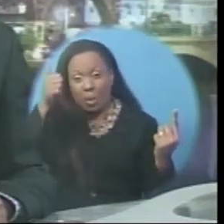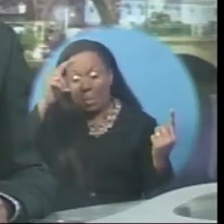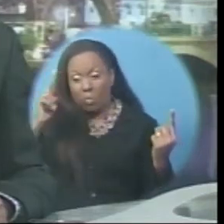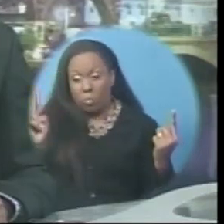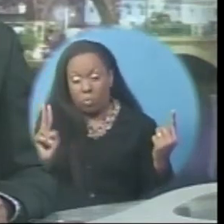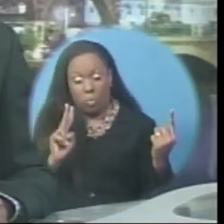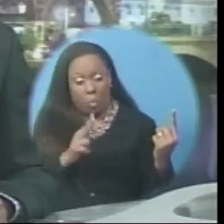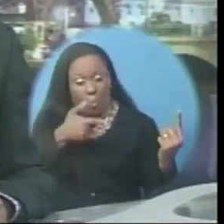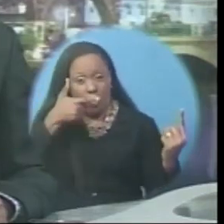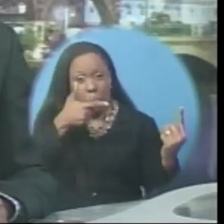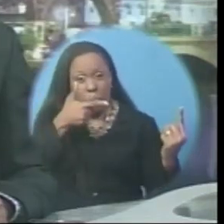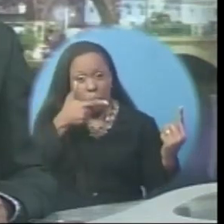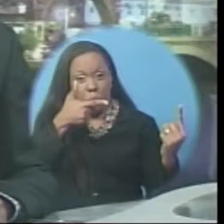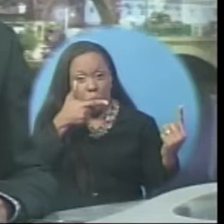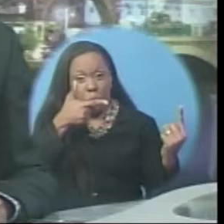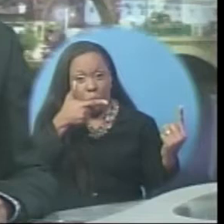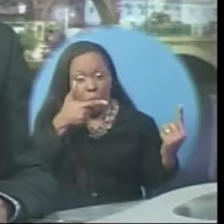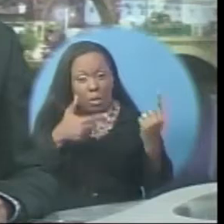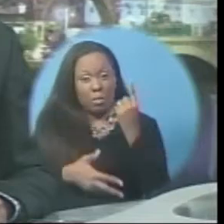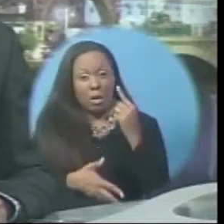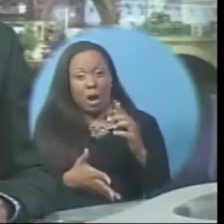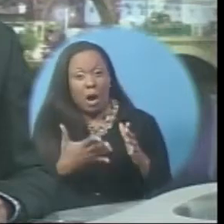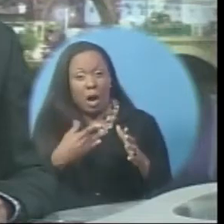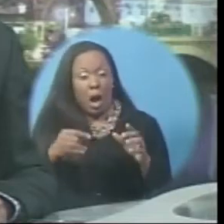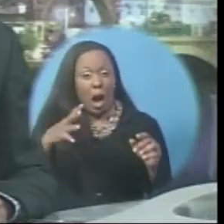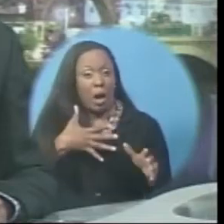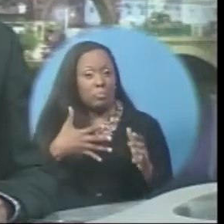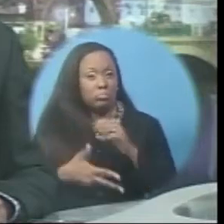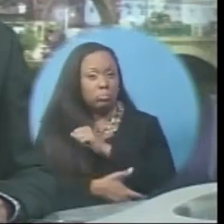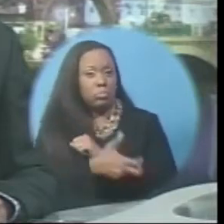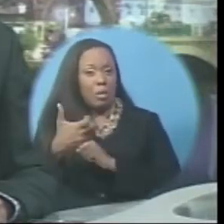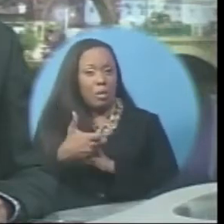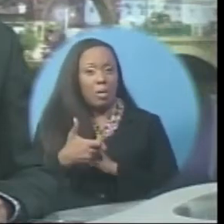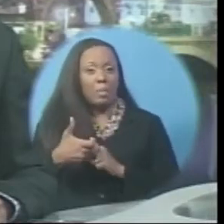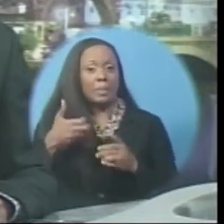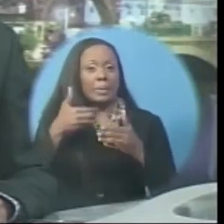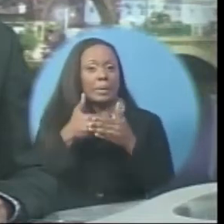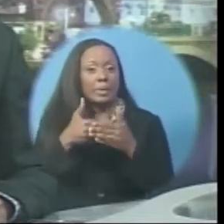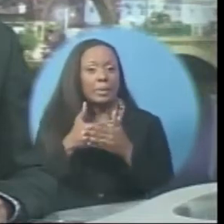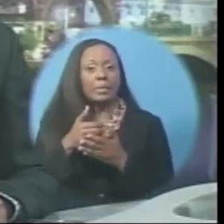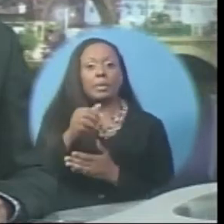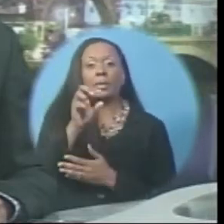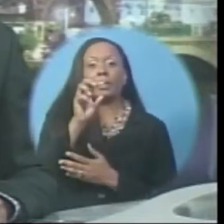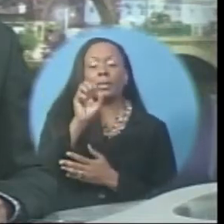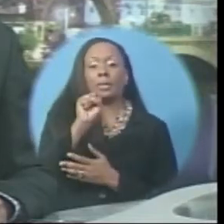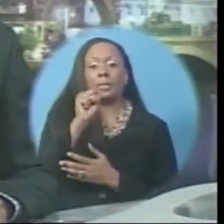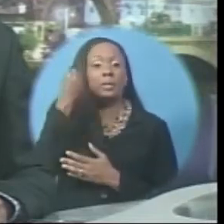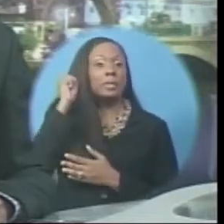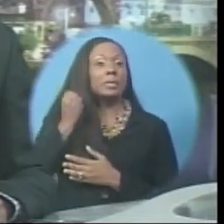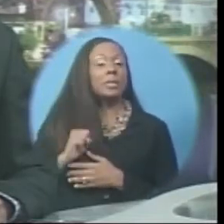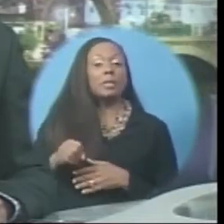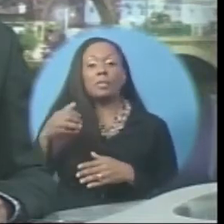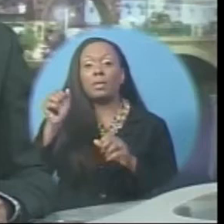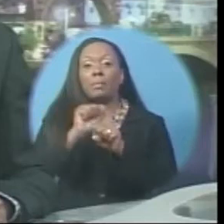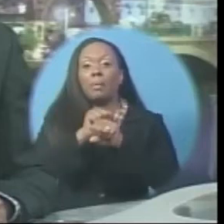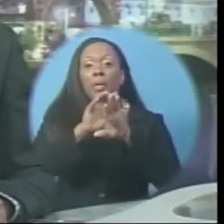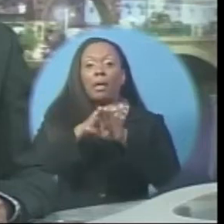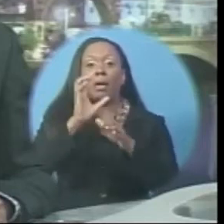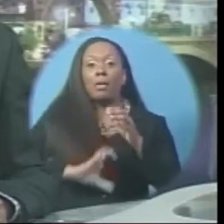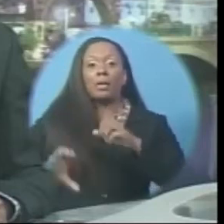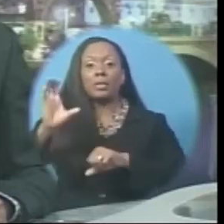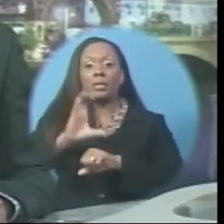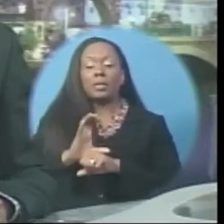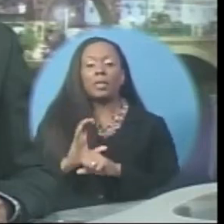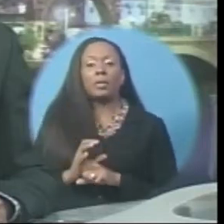the 15-year-old around 2:45 p.m. at the junction of Mount Rose and Silver Hill Christchurch. The first of the assailants is